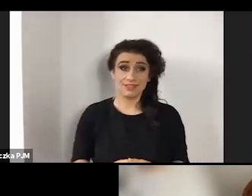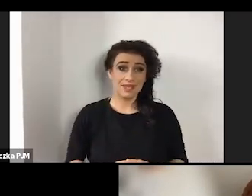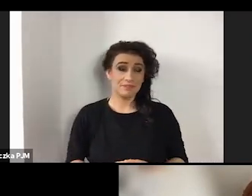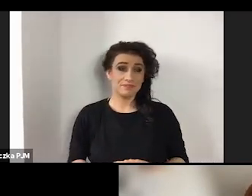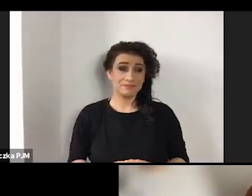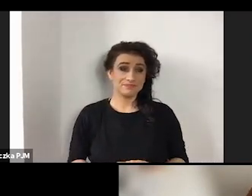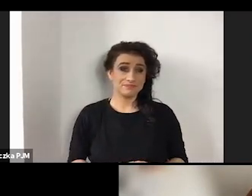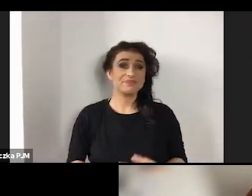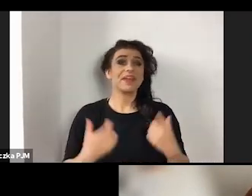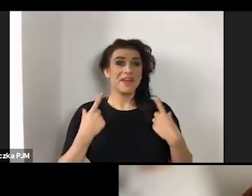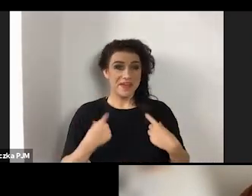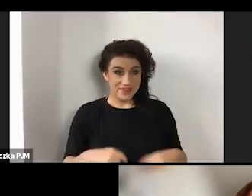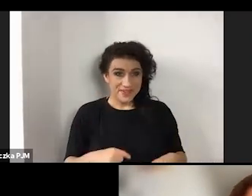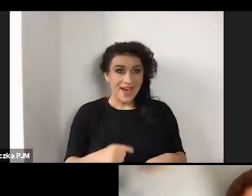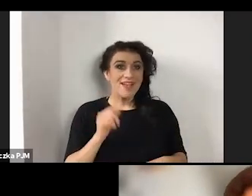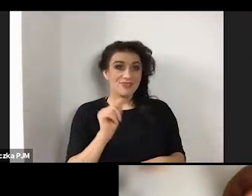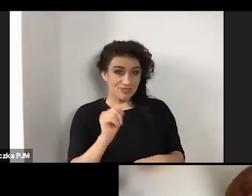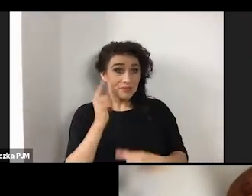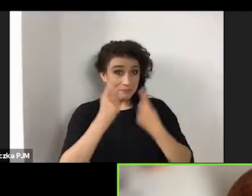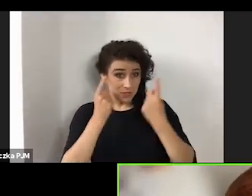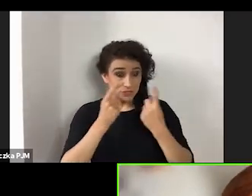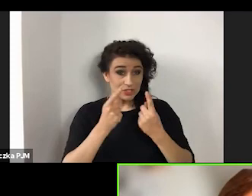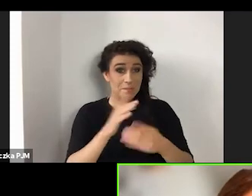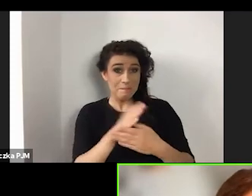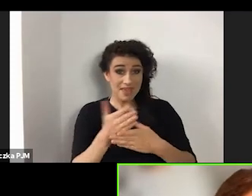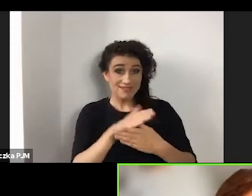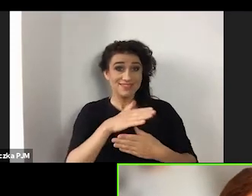least 20 volunteers after this